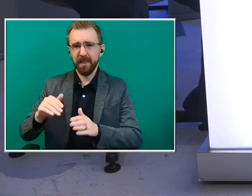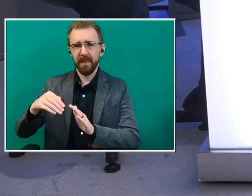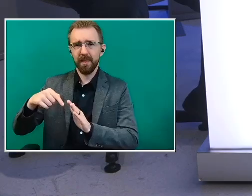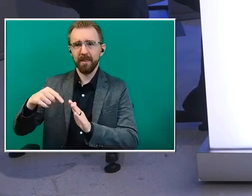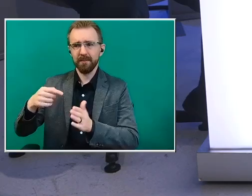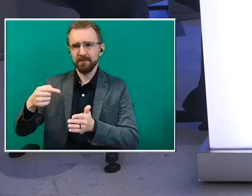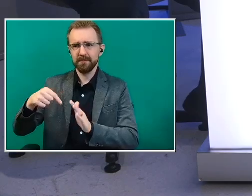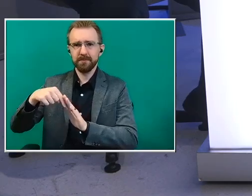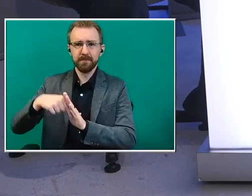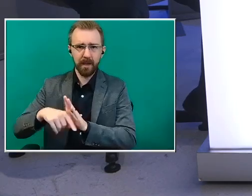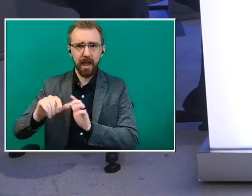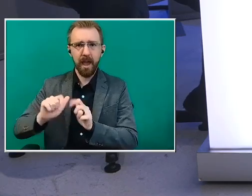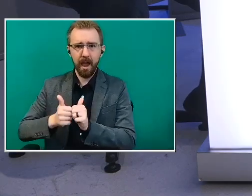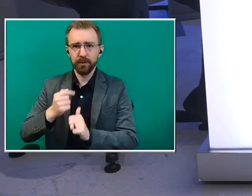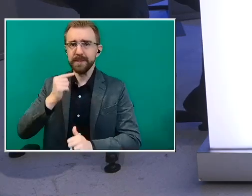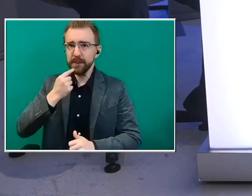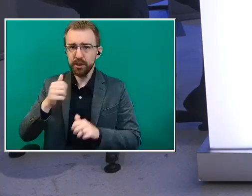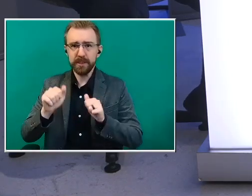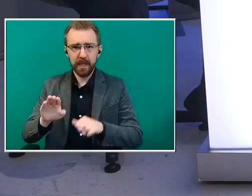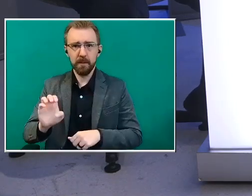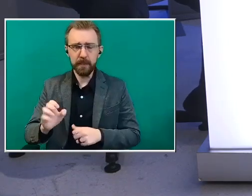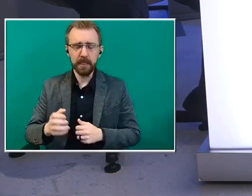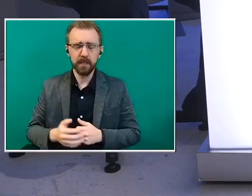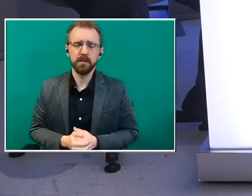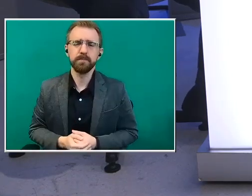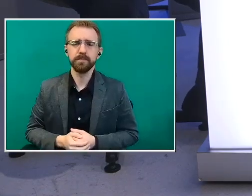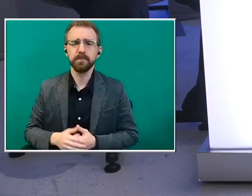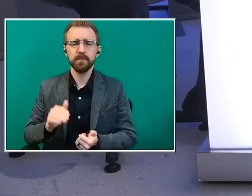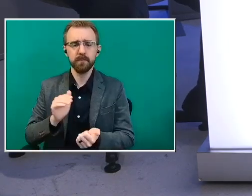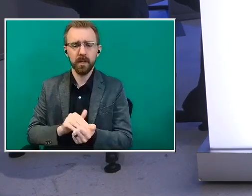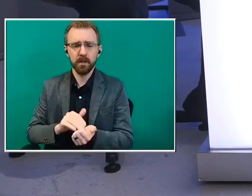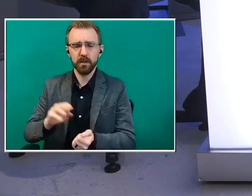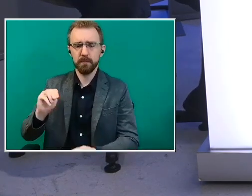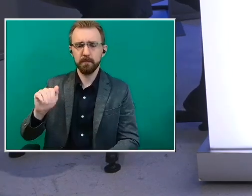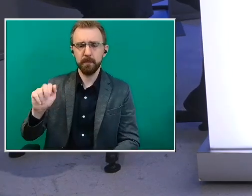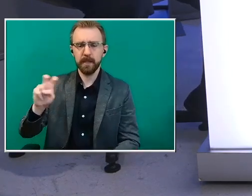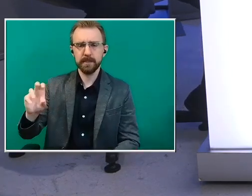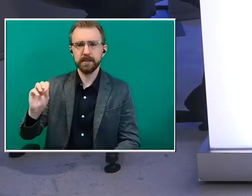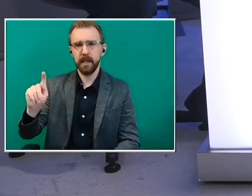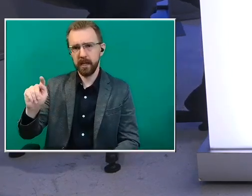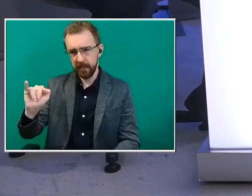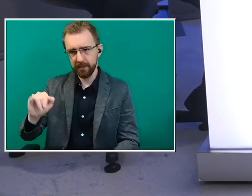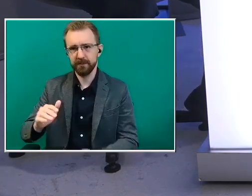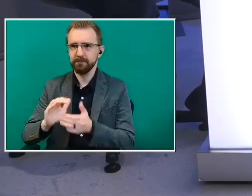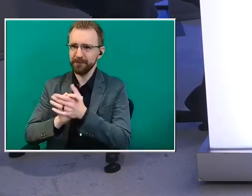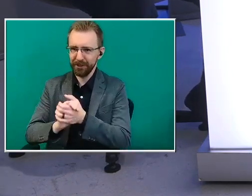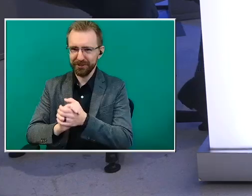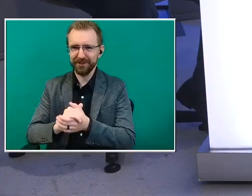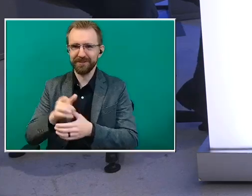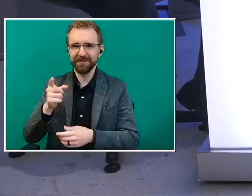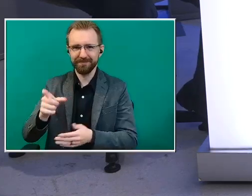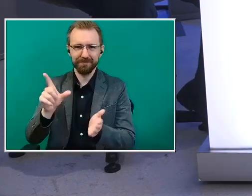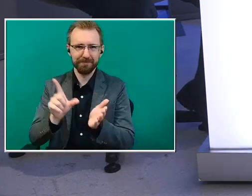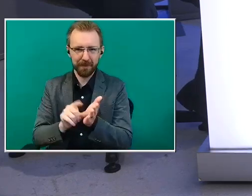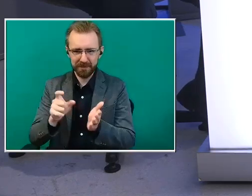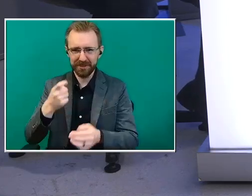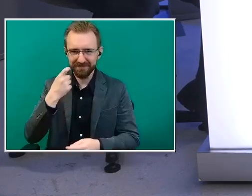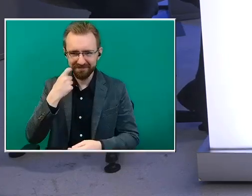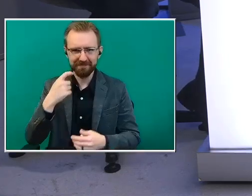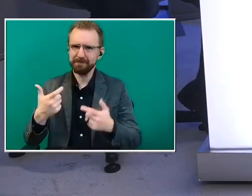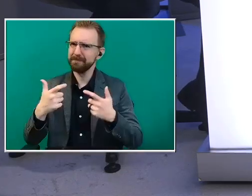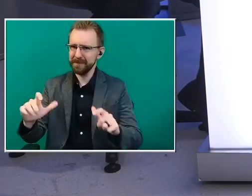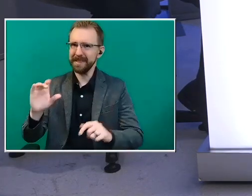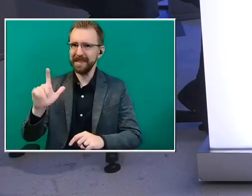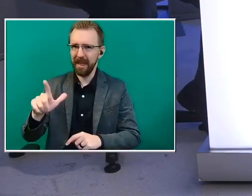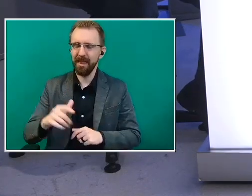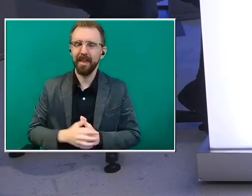Yeah. So Dr. Mazzocchi, first, congratulations, your study being published in JAMA. That's Thank a you. big darn deal. Thank you. Now, I've got a whole